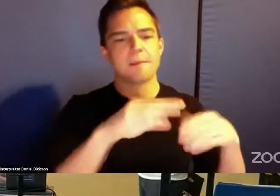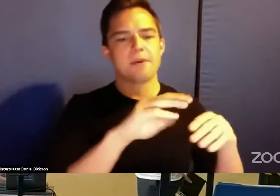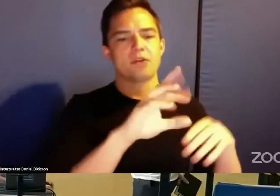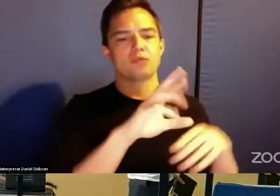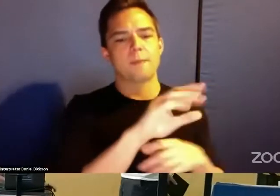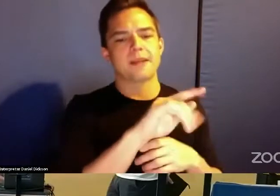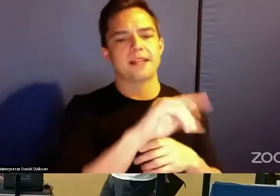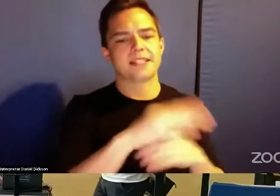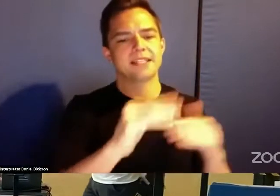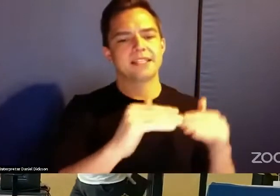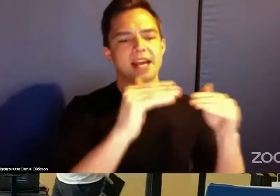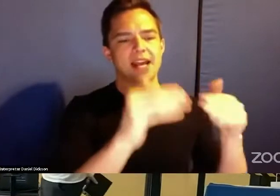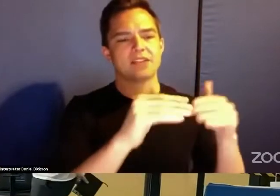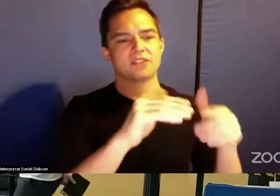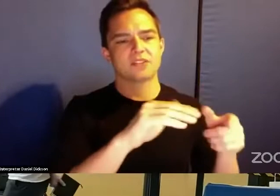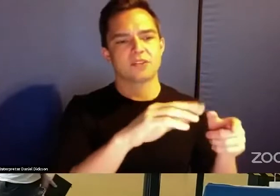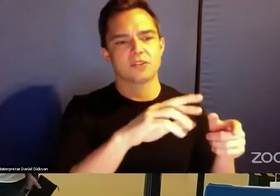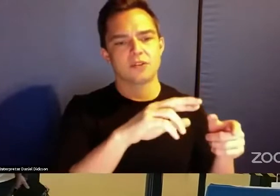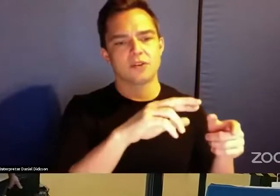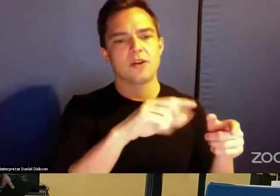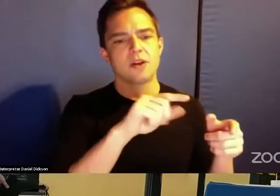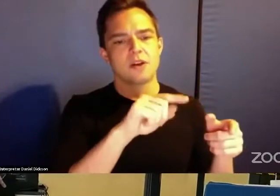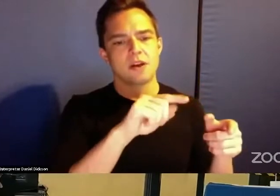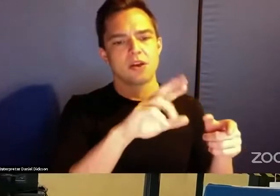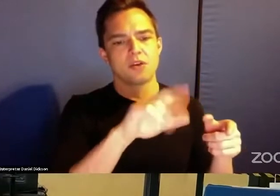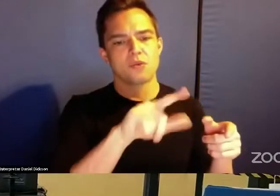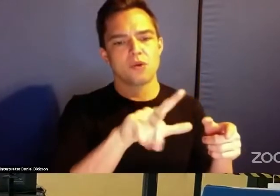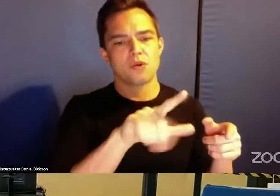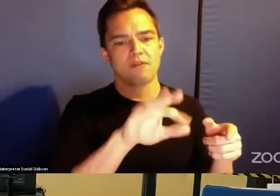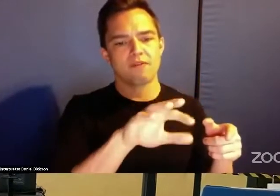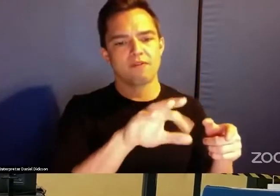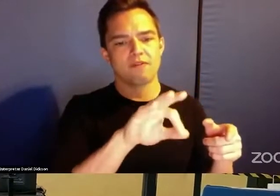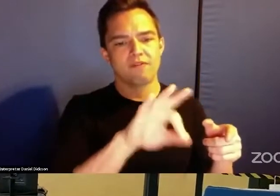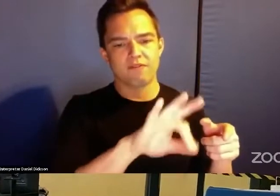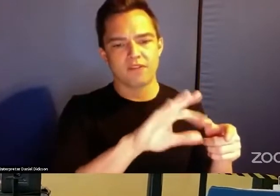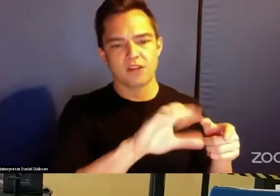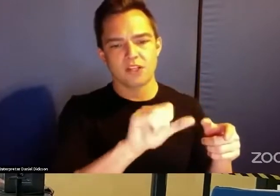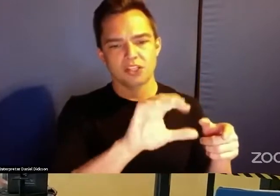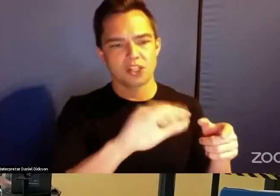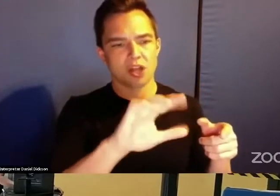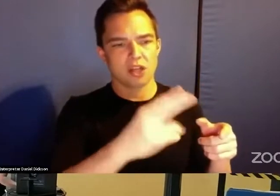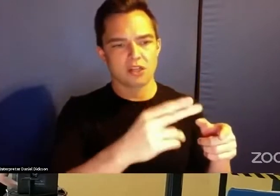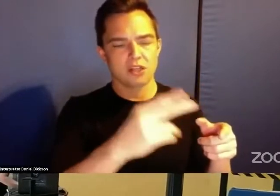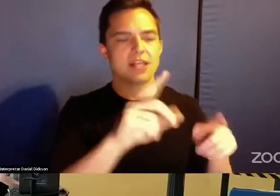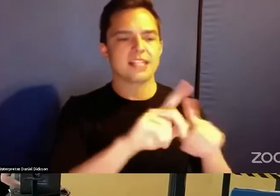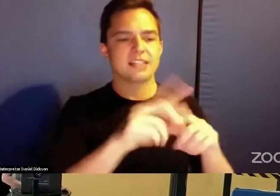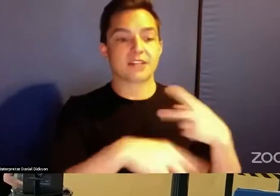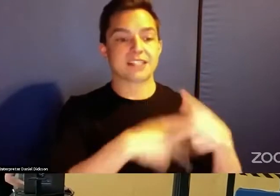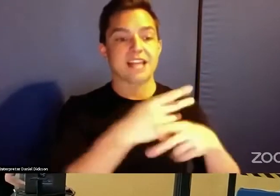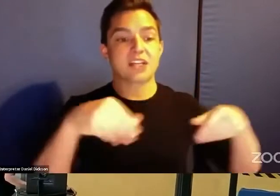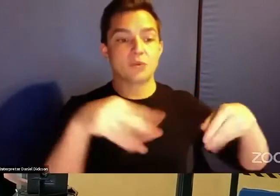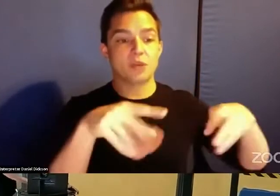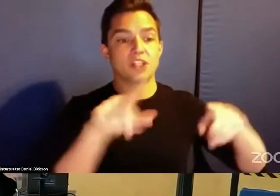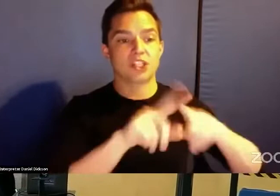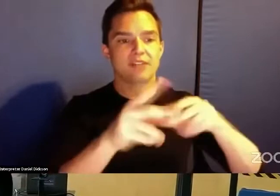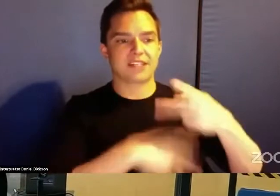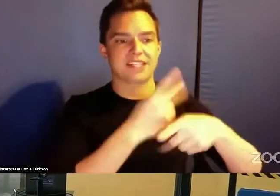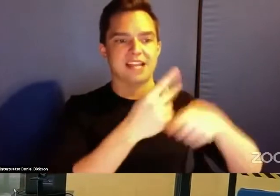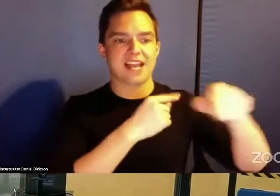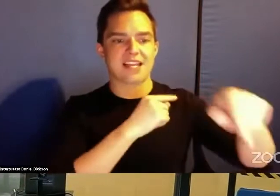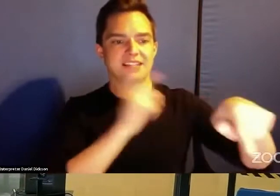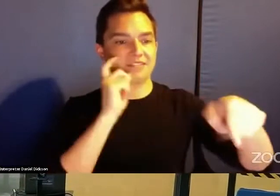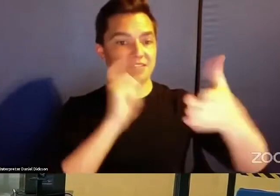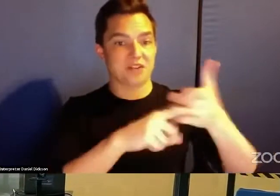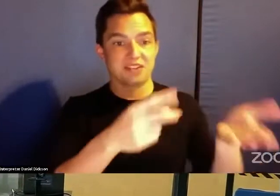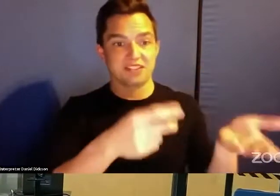Immediately we see a very different setup and a very different type of wheelchair here, Roland. Yes, it's completely